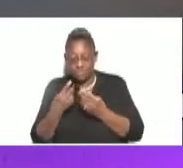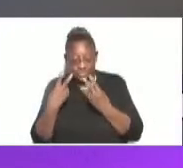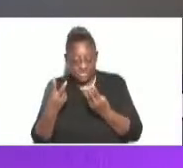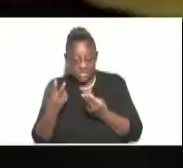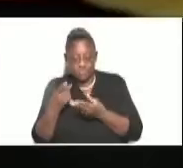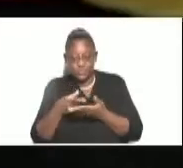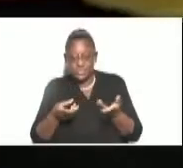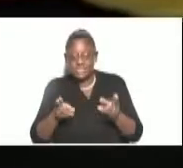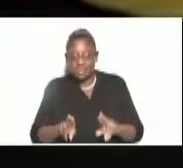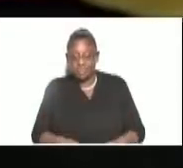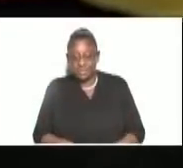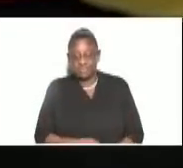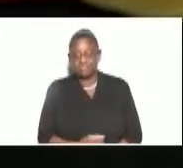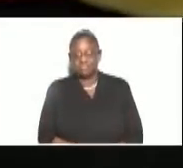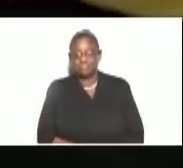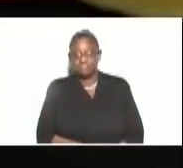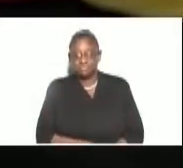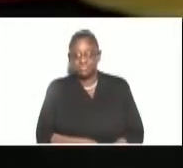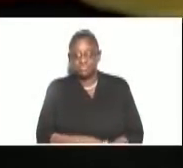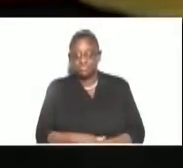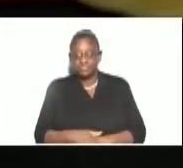attack.